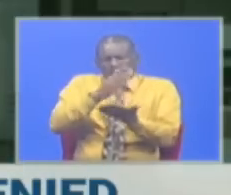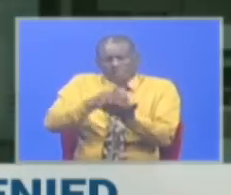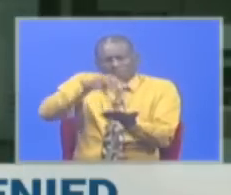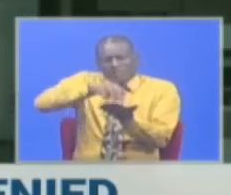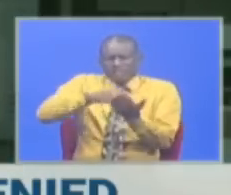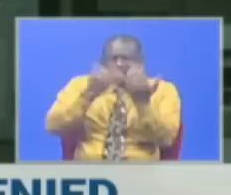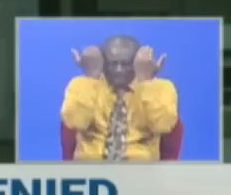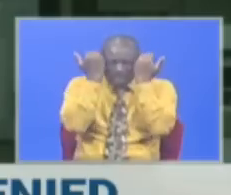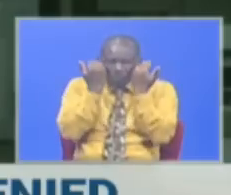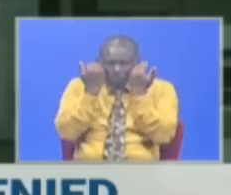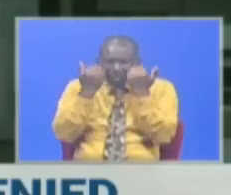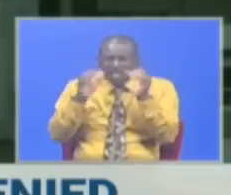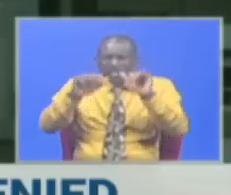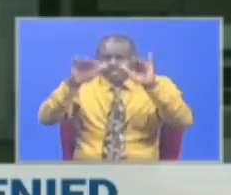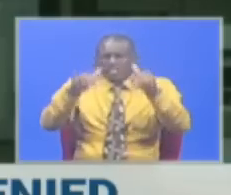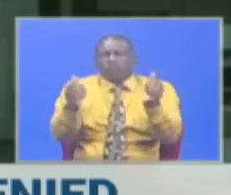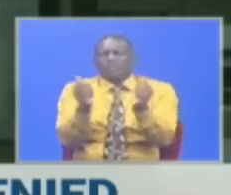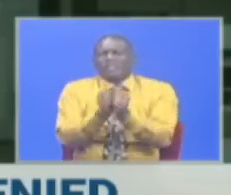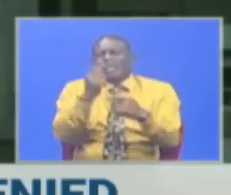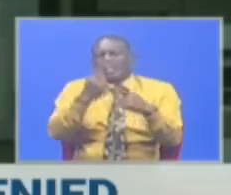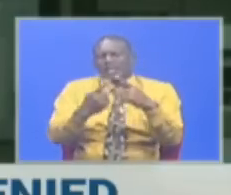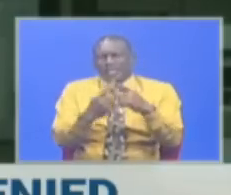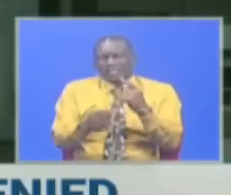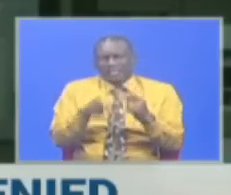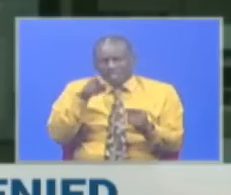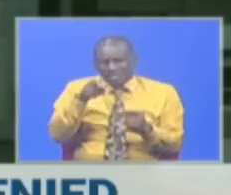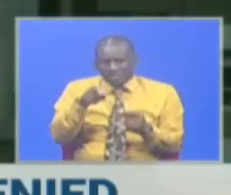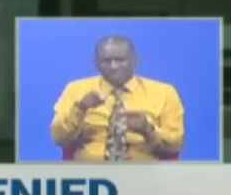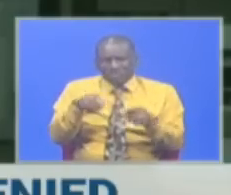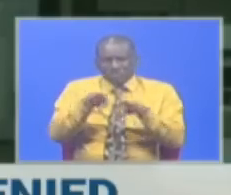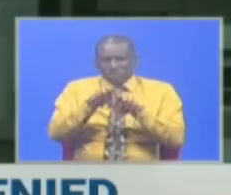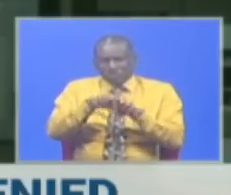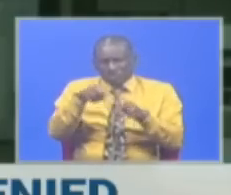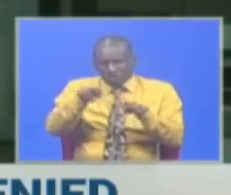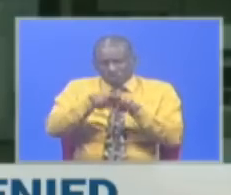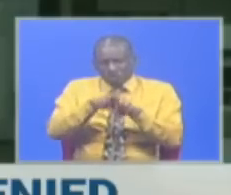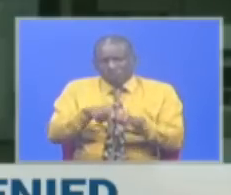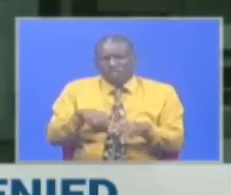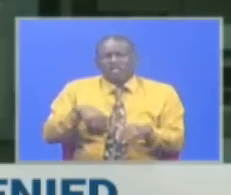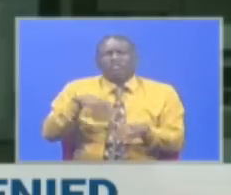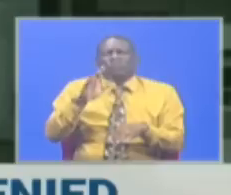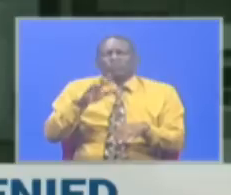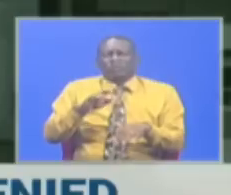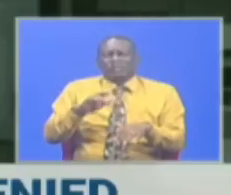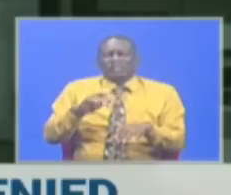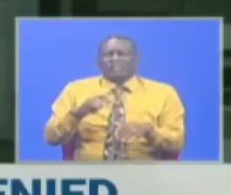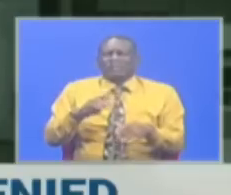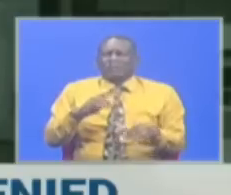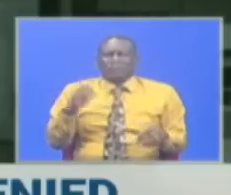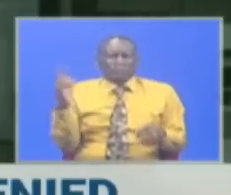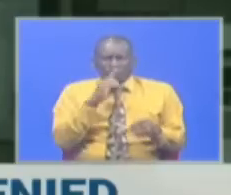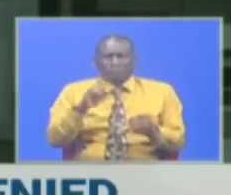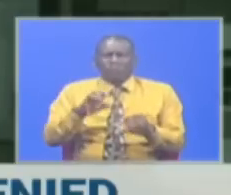as decades. And this has even been made even more alarming by